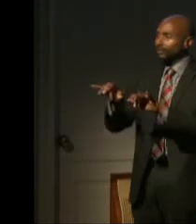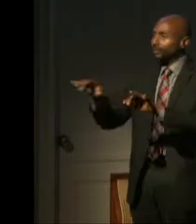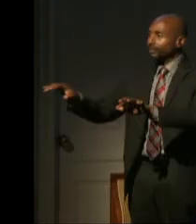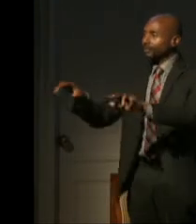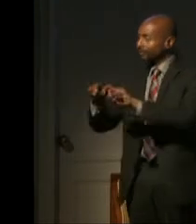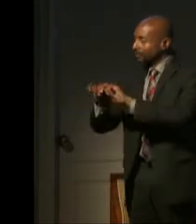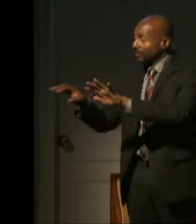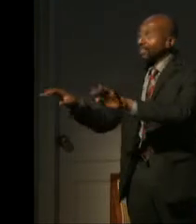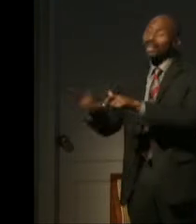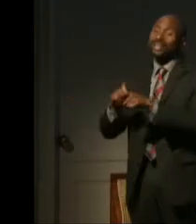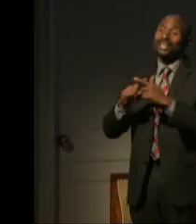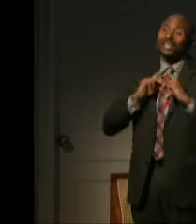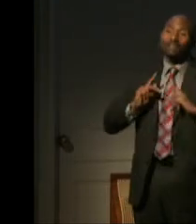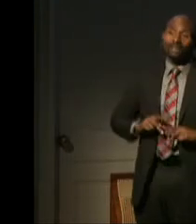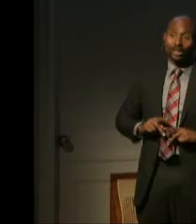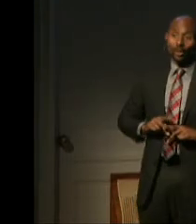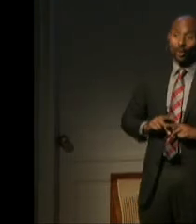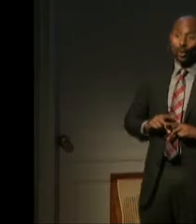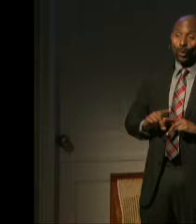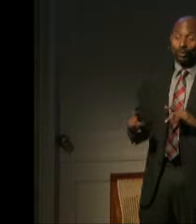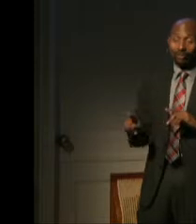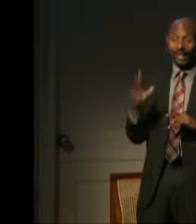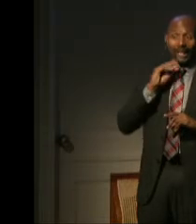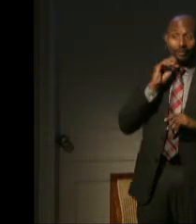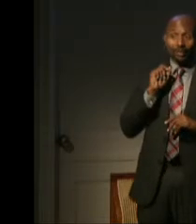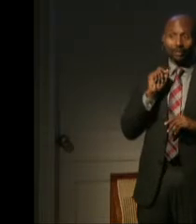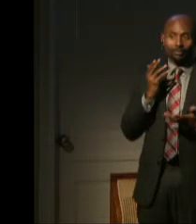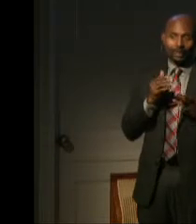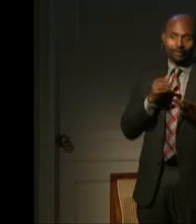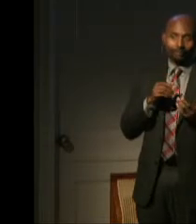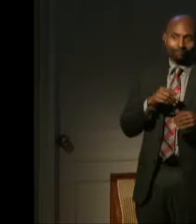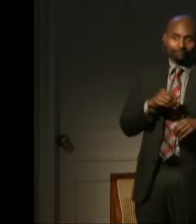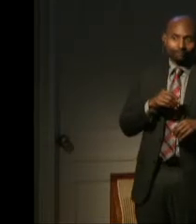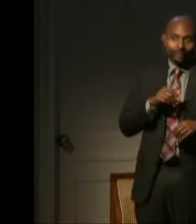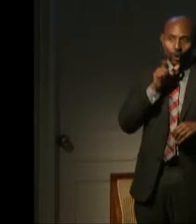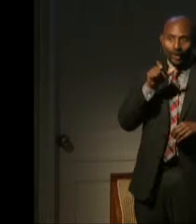is not needed.